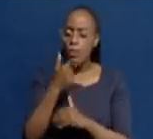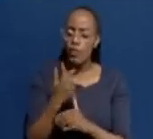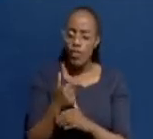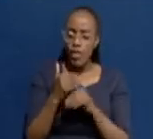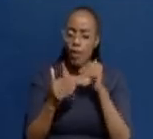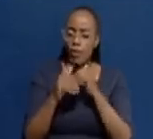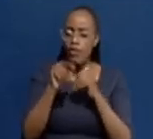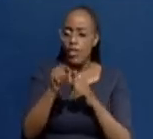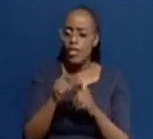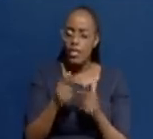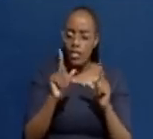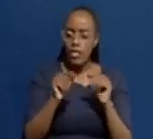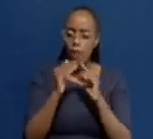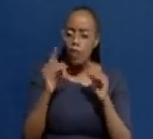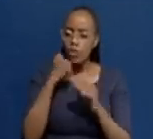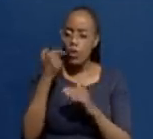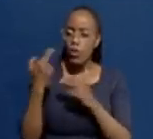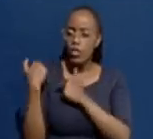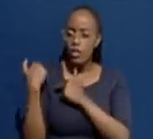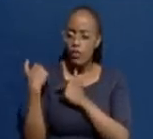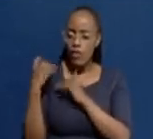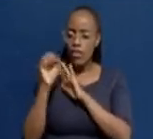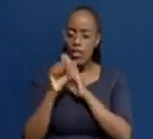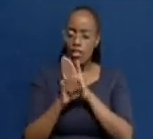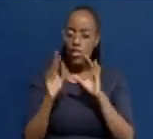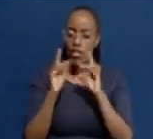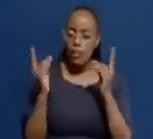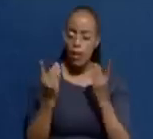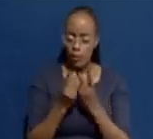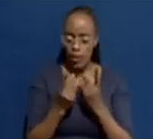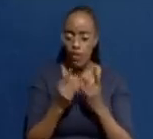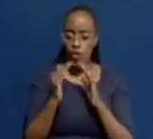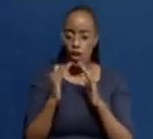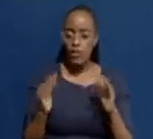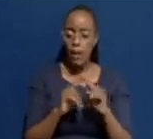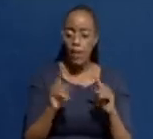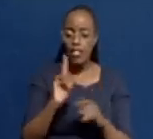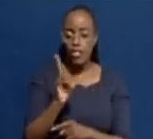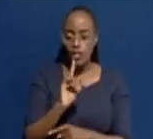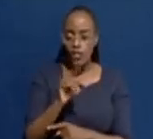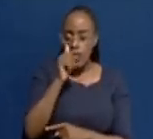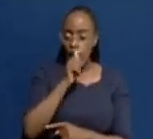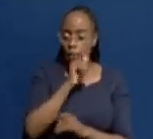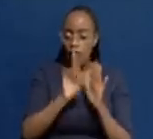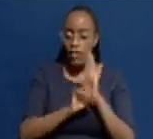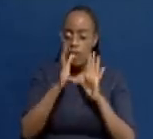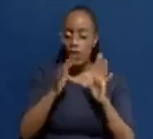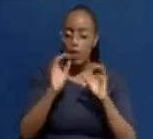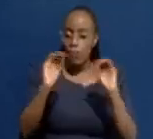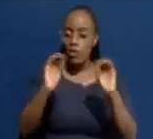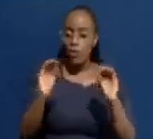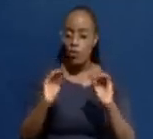of this affordable housing now? Of course, this would be the State Department of Housing. But Sam, remember, not private developers?